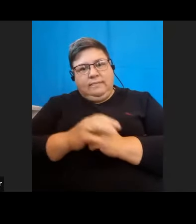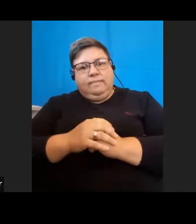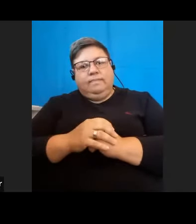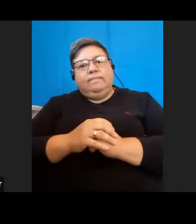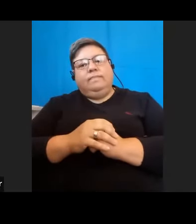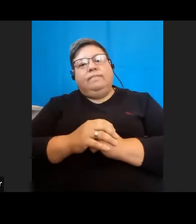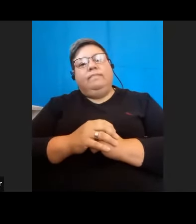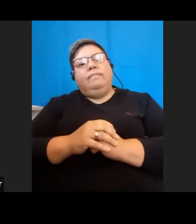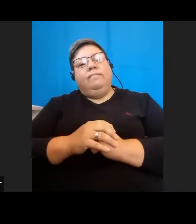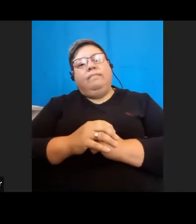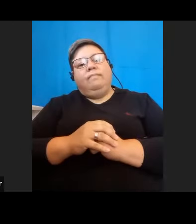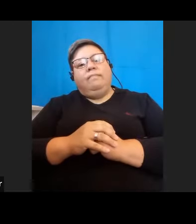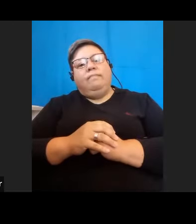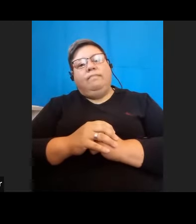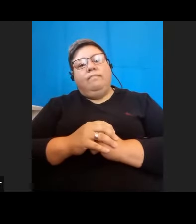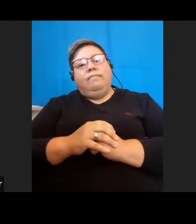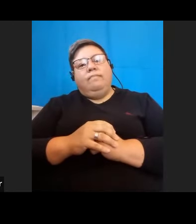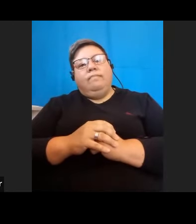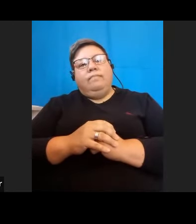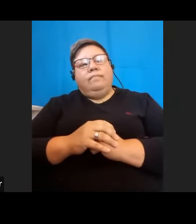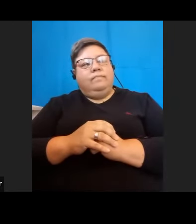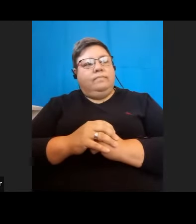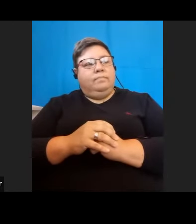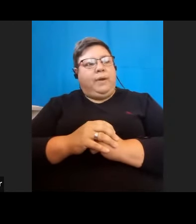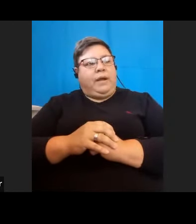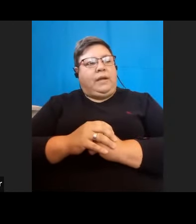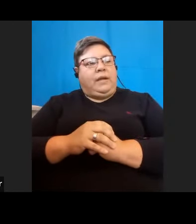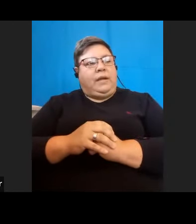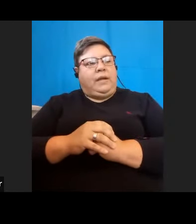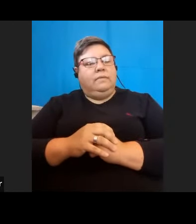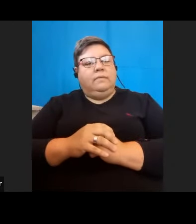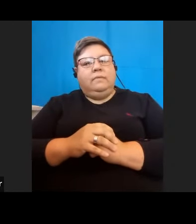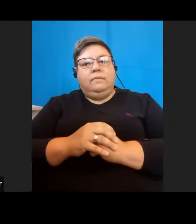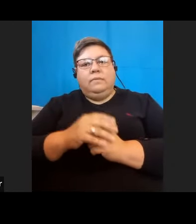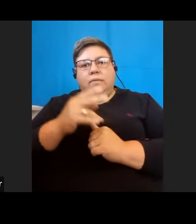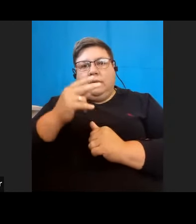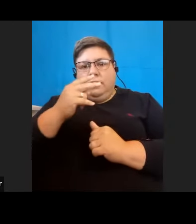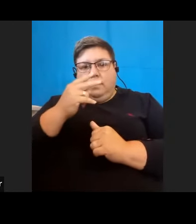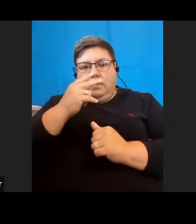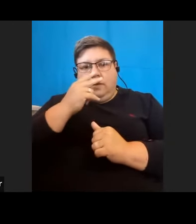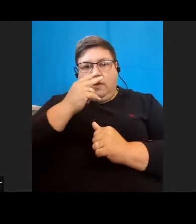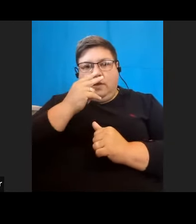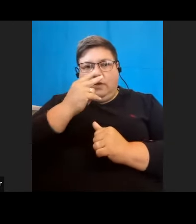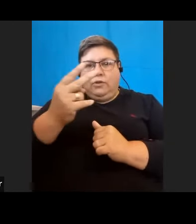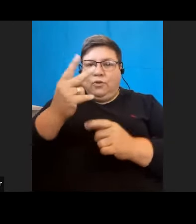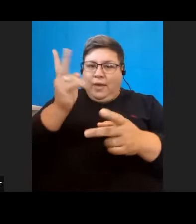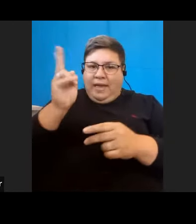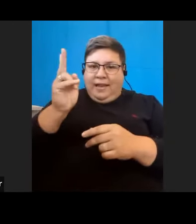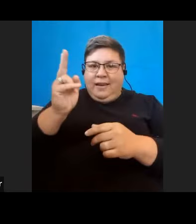mailbox. We look forward to hearing from you. Thank you and good evening.